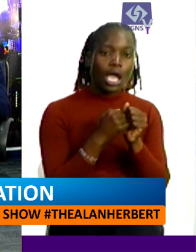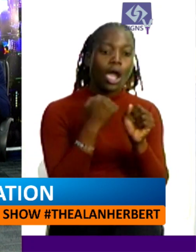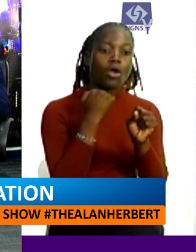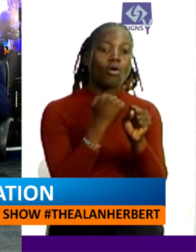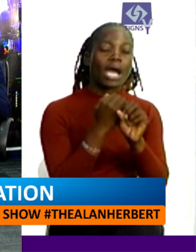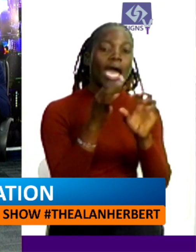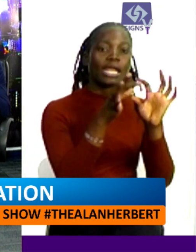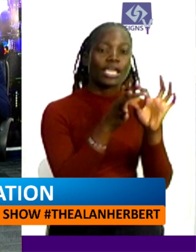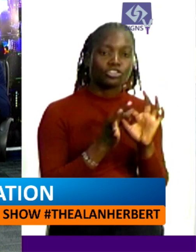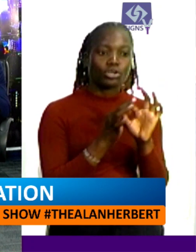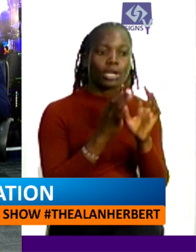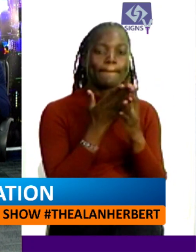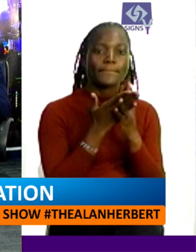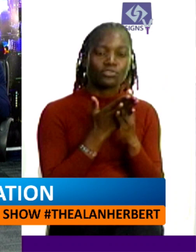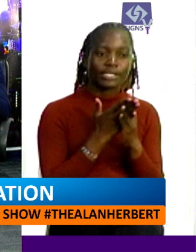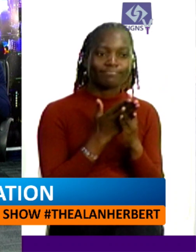cooperation between